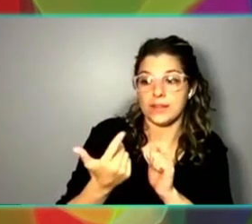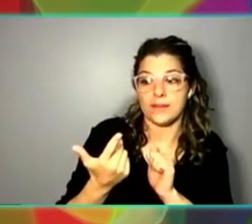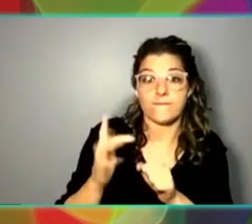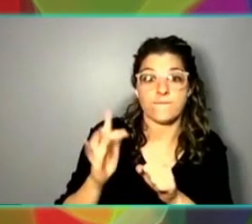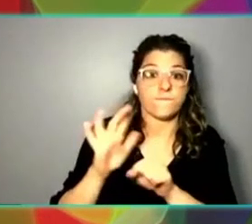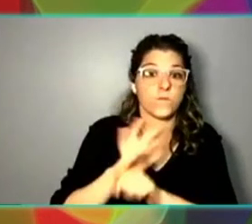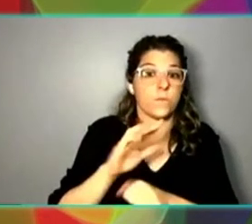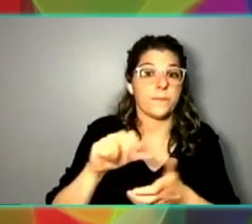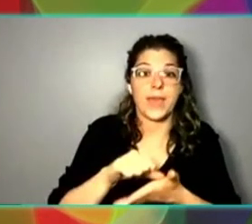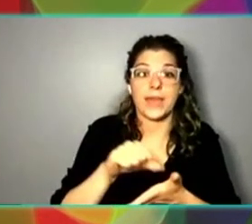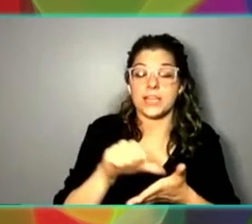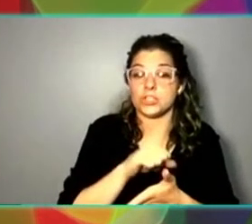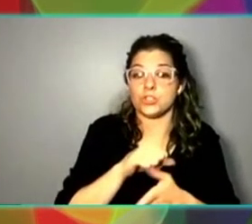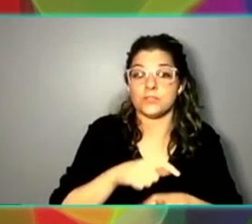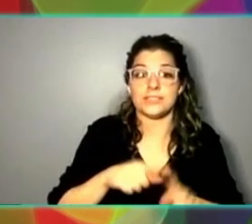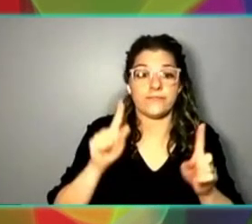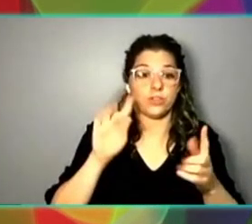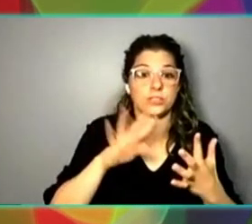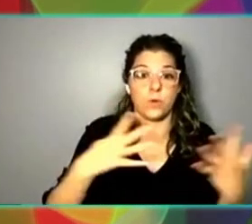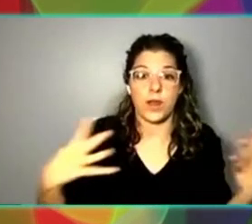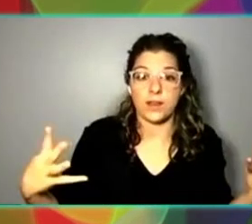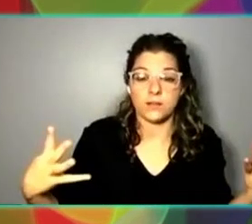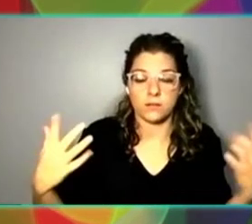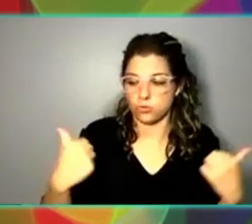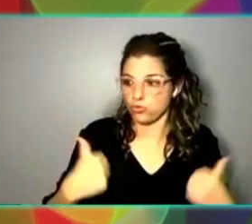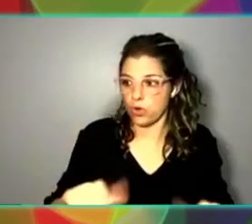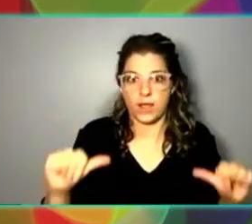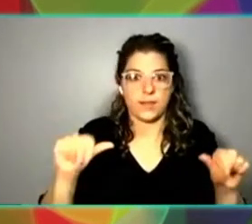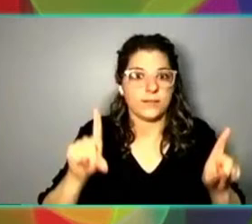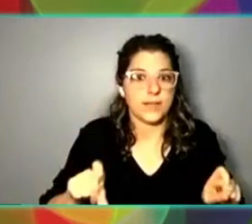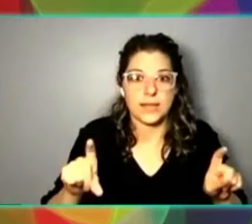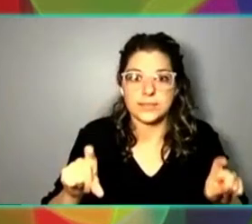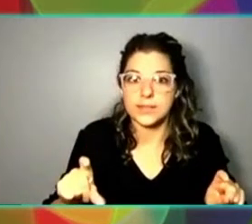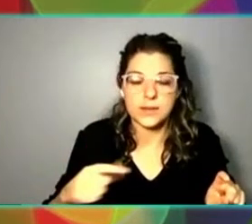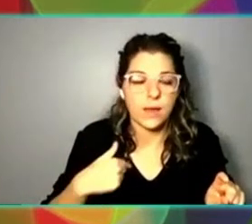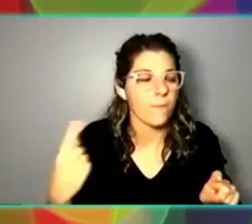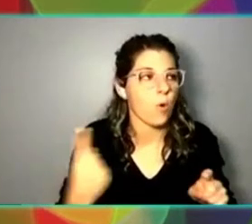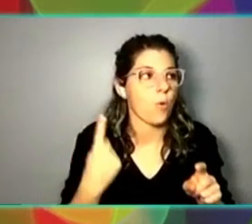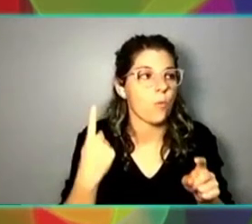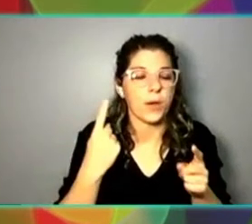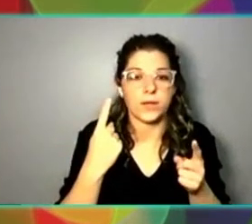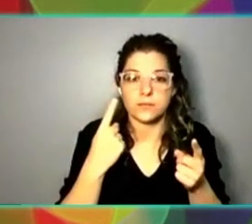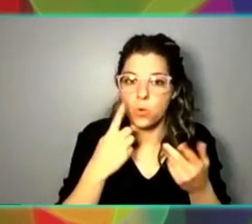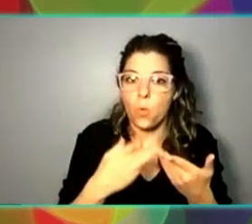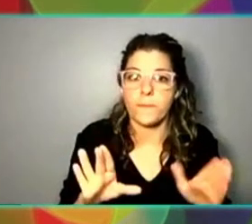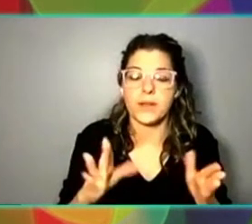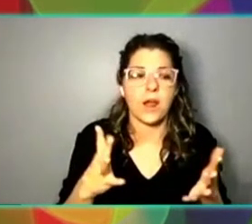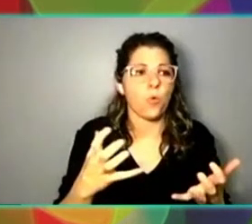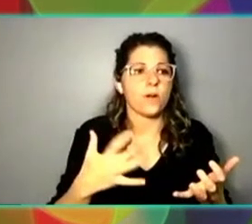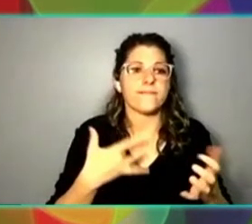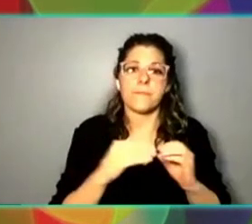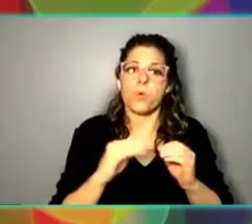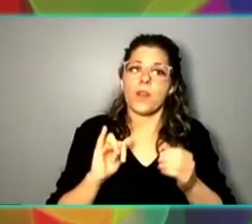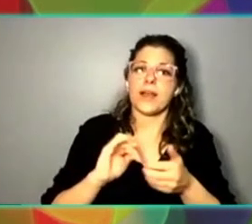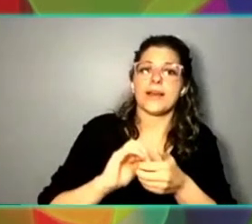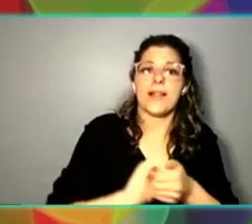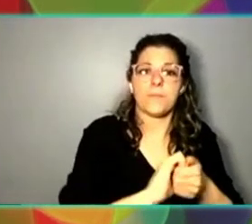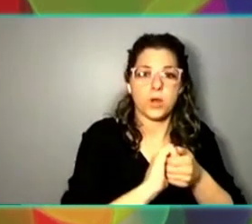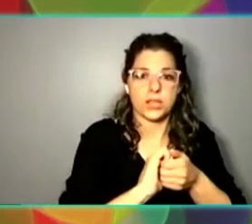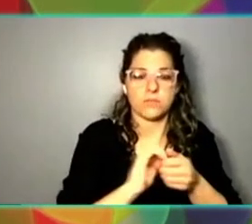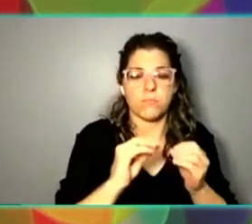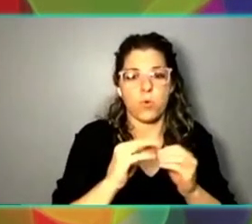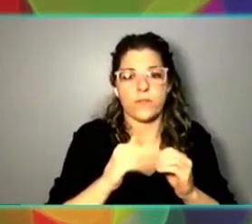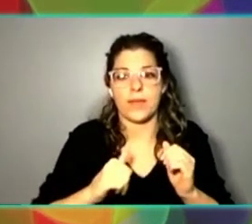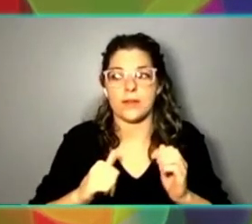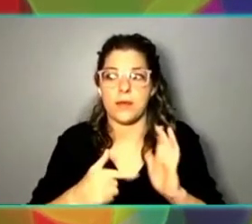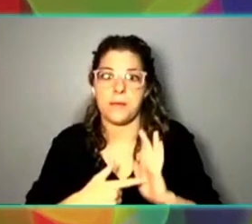page kind of different spread, try it out. Like I'm always open to, I want it to feel more like a collaboration than like a, here's my